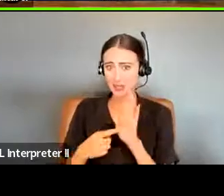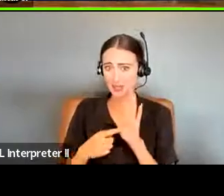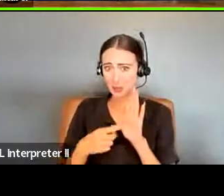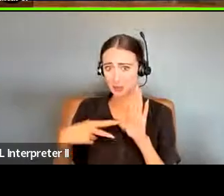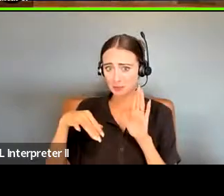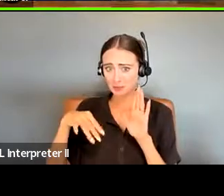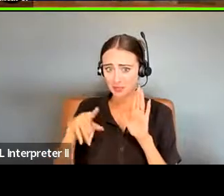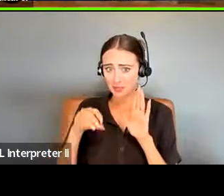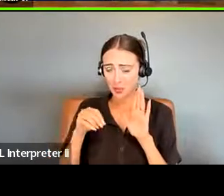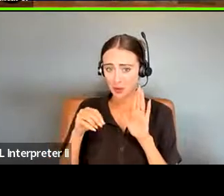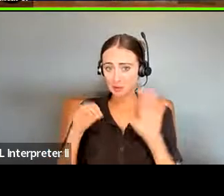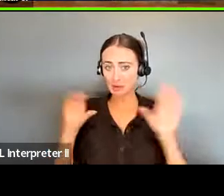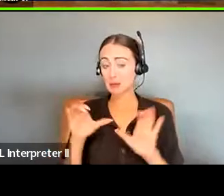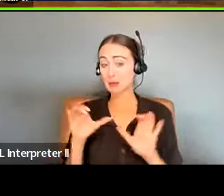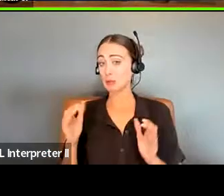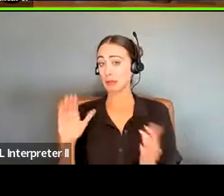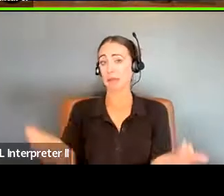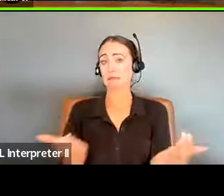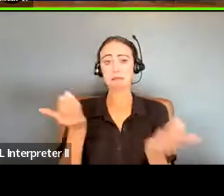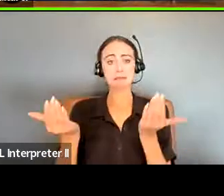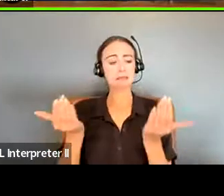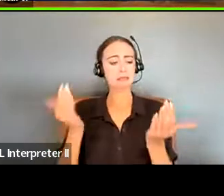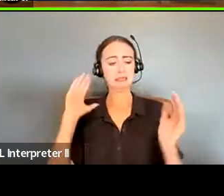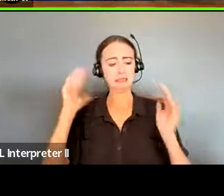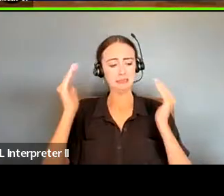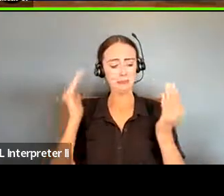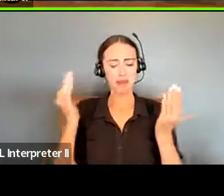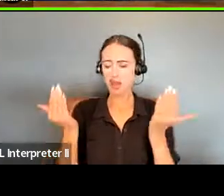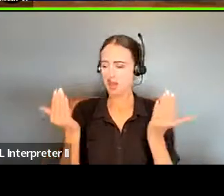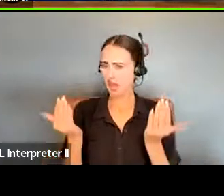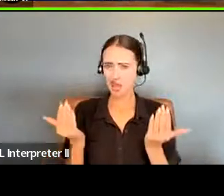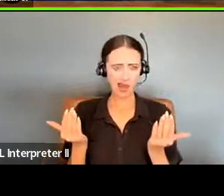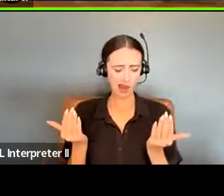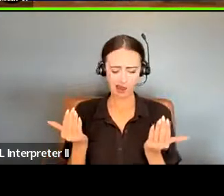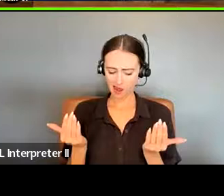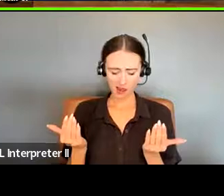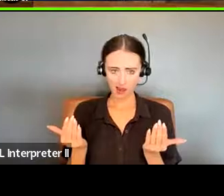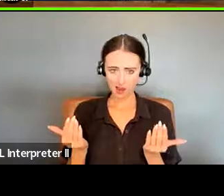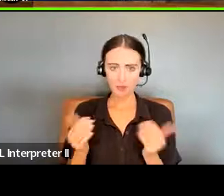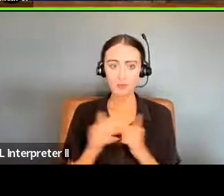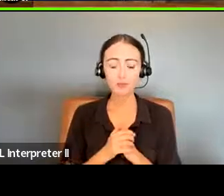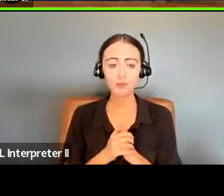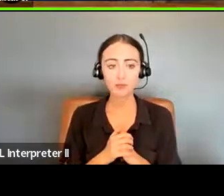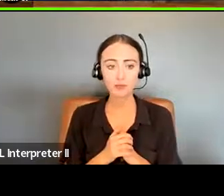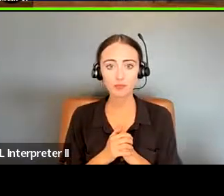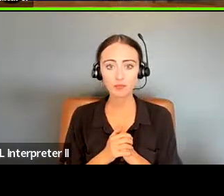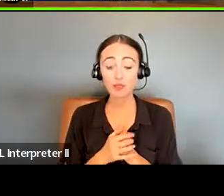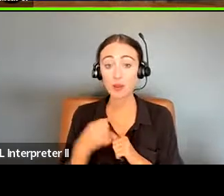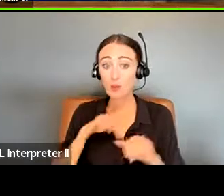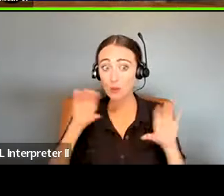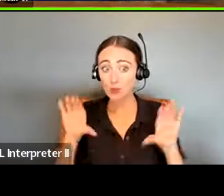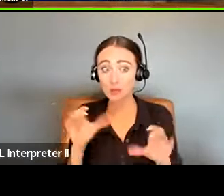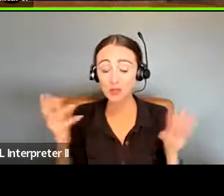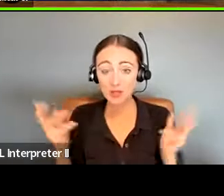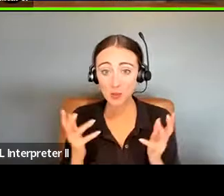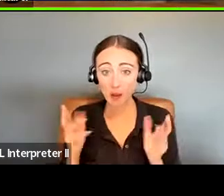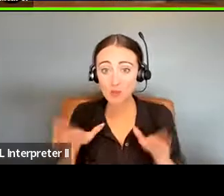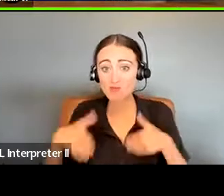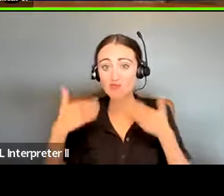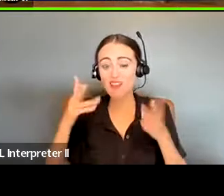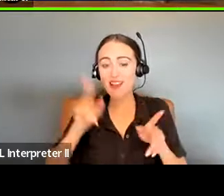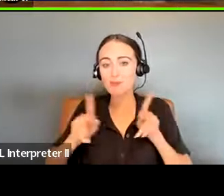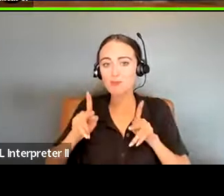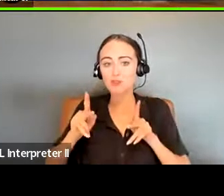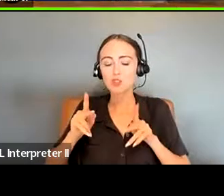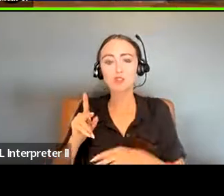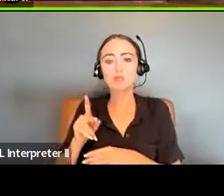Pinto, I was like doing a side-by-side analysis on the dais here. What we're doing is just giving people due